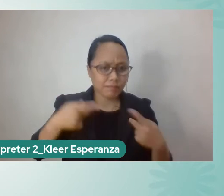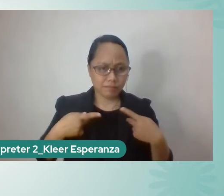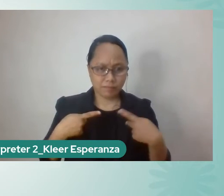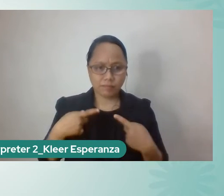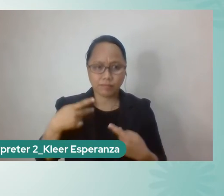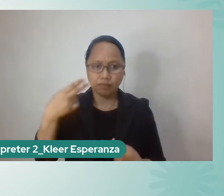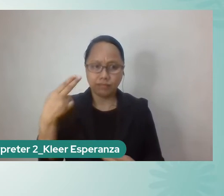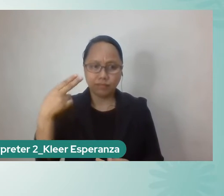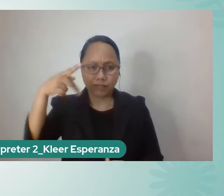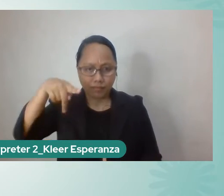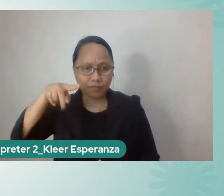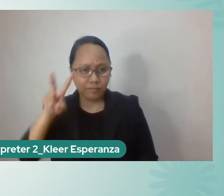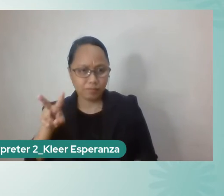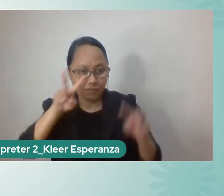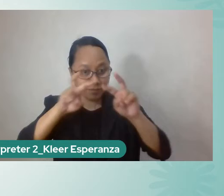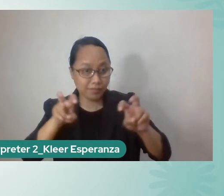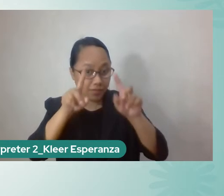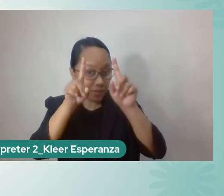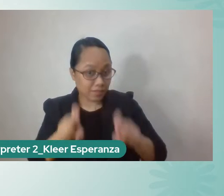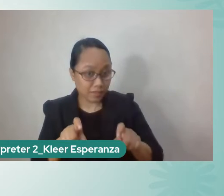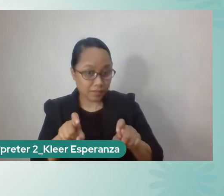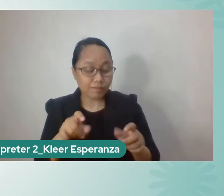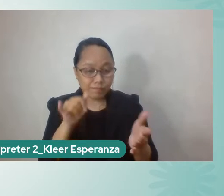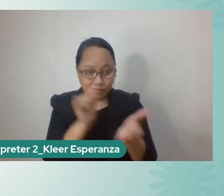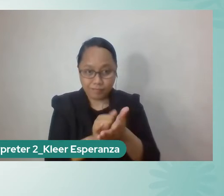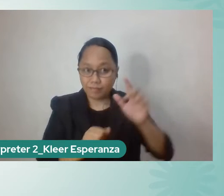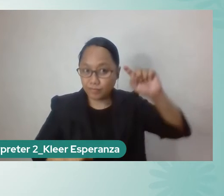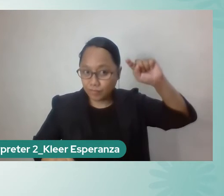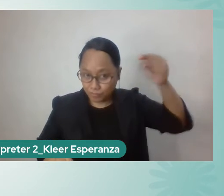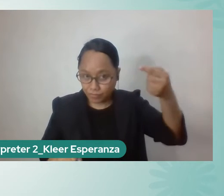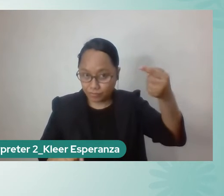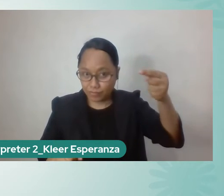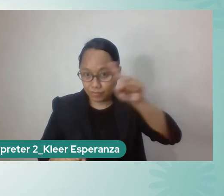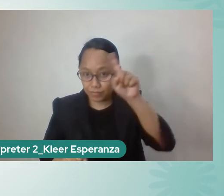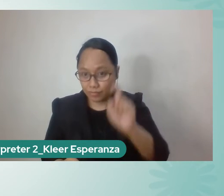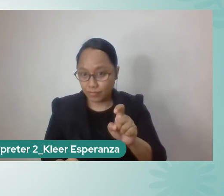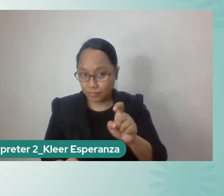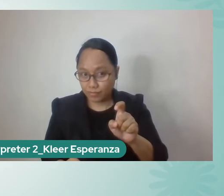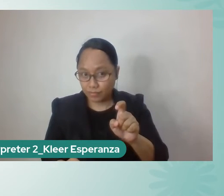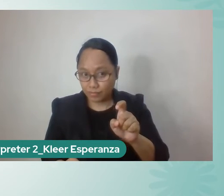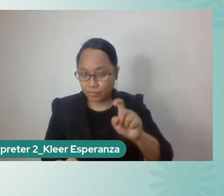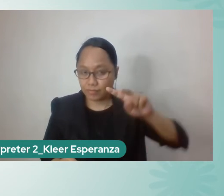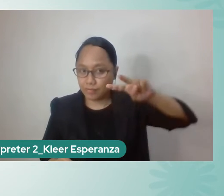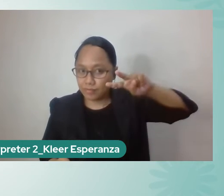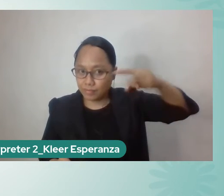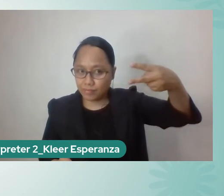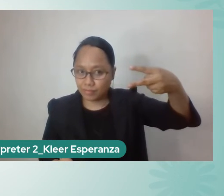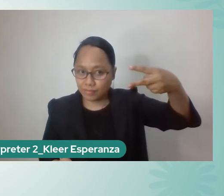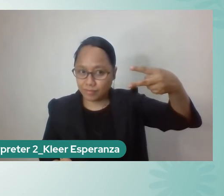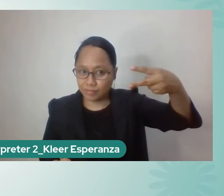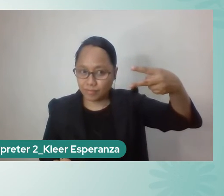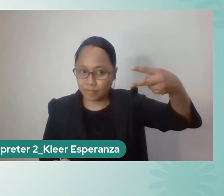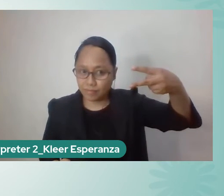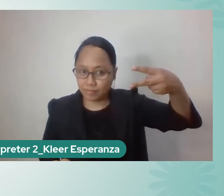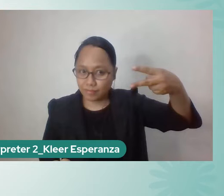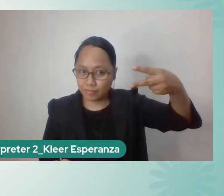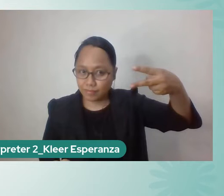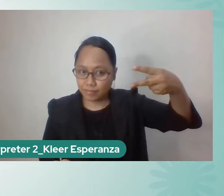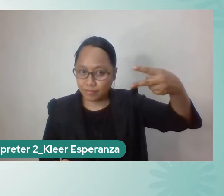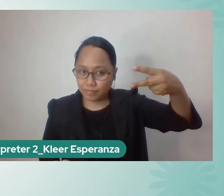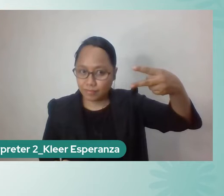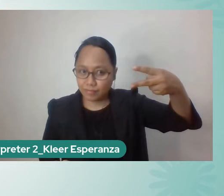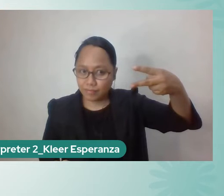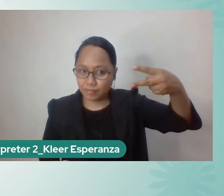So that's the first question. And then also our second question is, I think this is quite